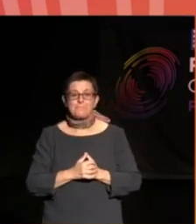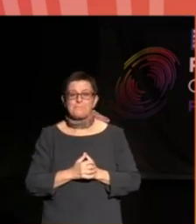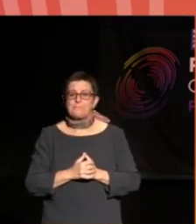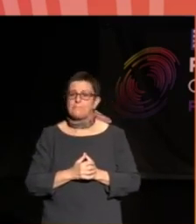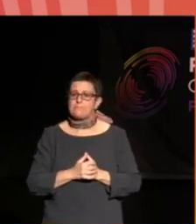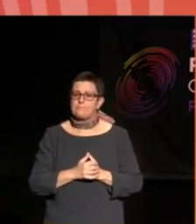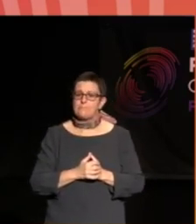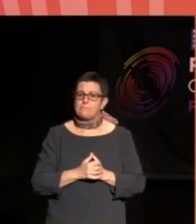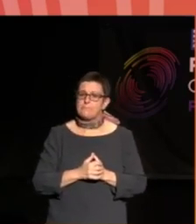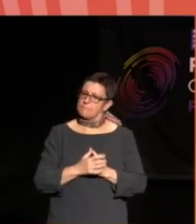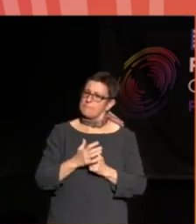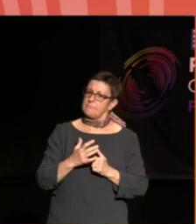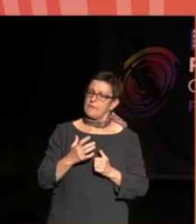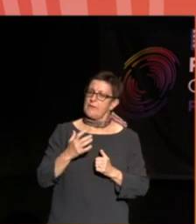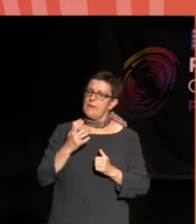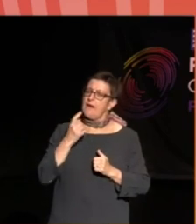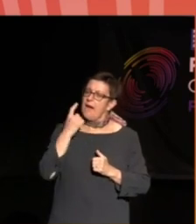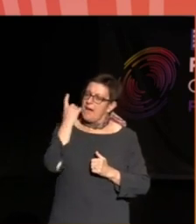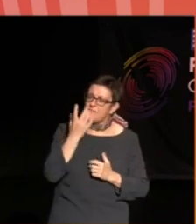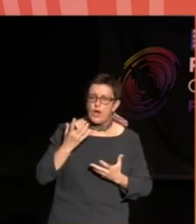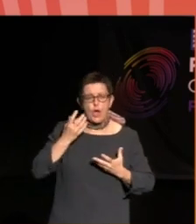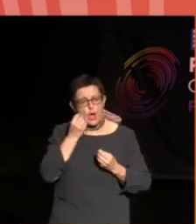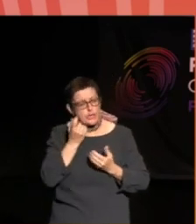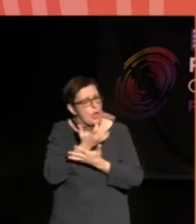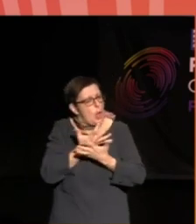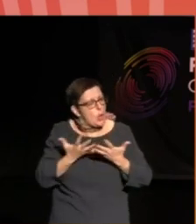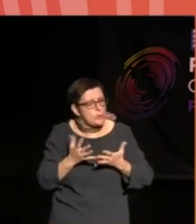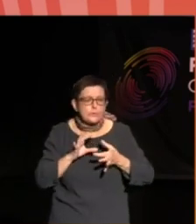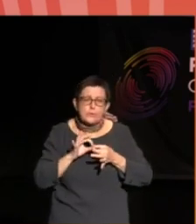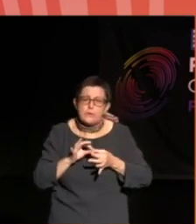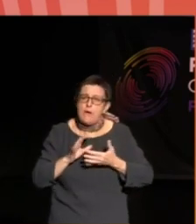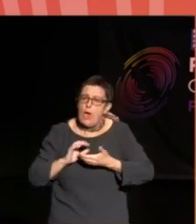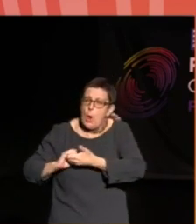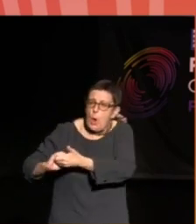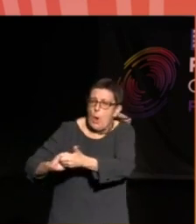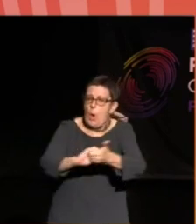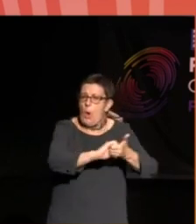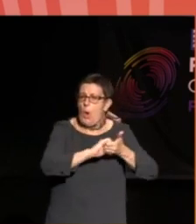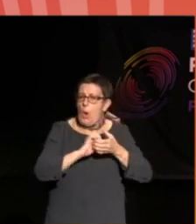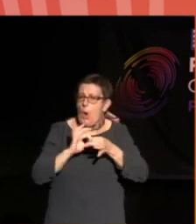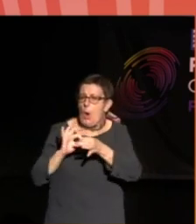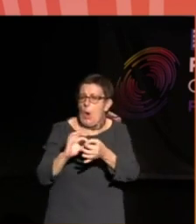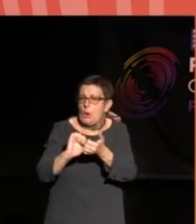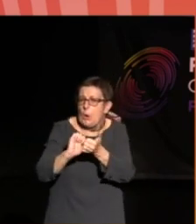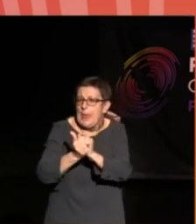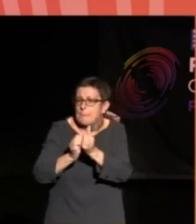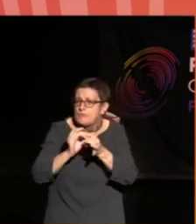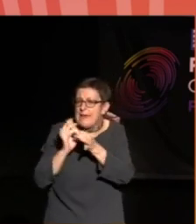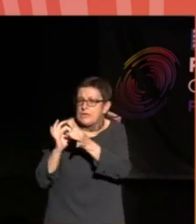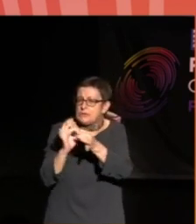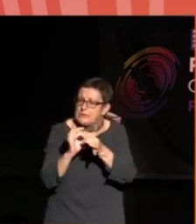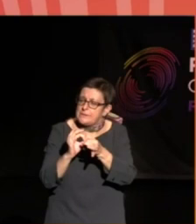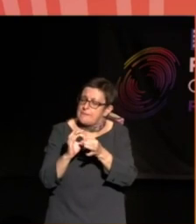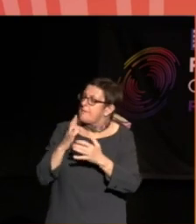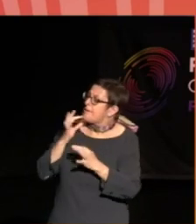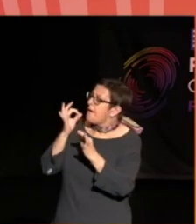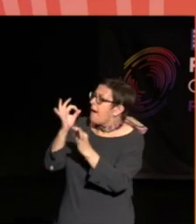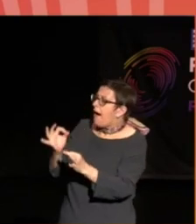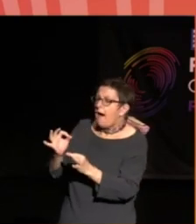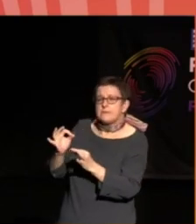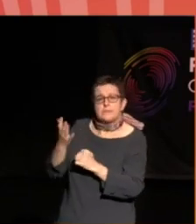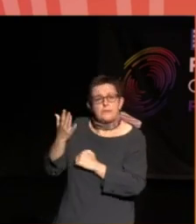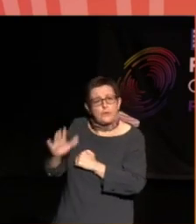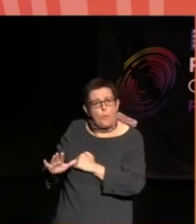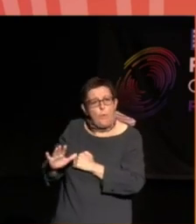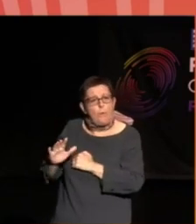and usually you hear about competition when you're talking about the economy, and certainly talked about the interdependence. But I wondered if I could start with you, Sophie, what you took away from what